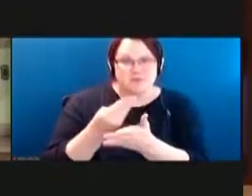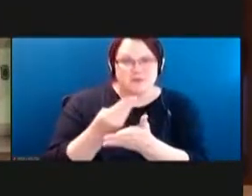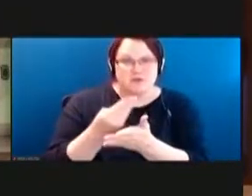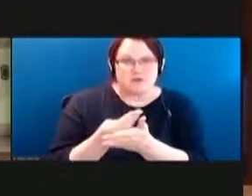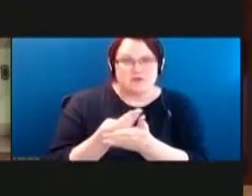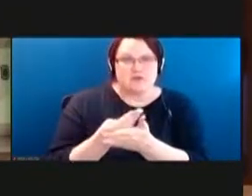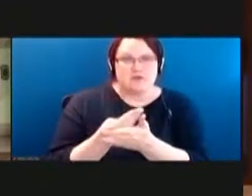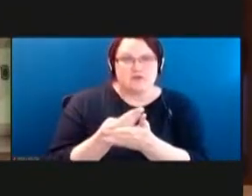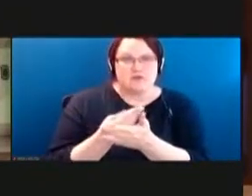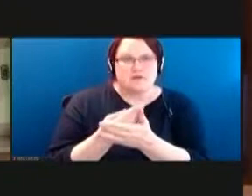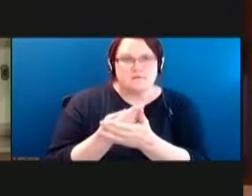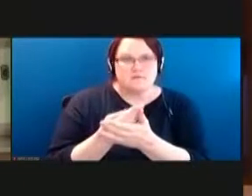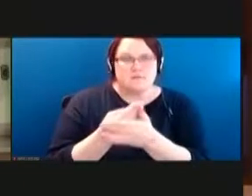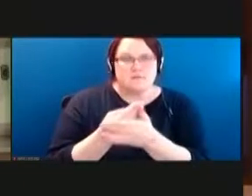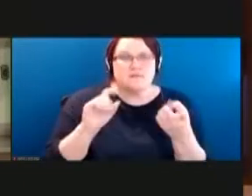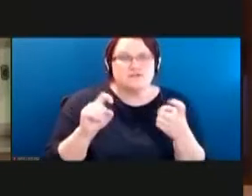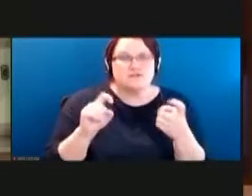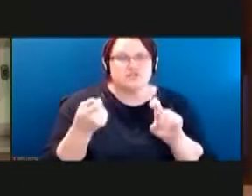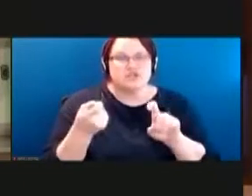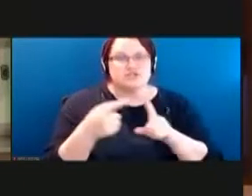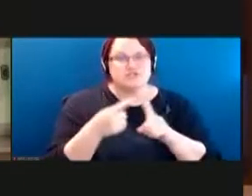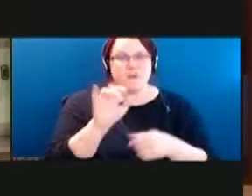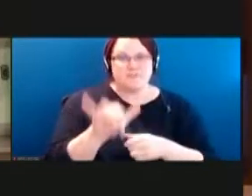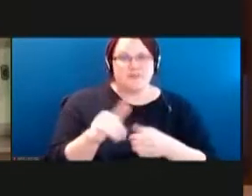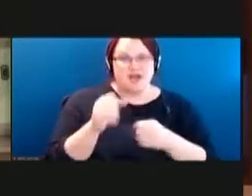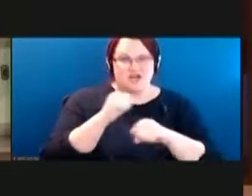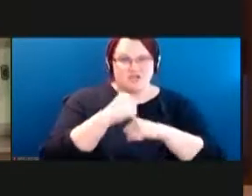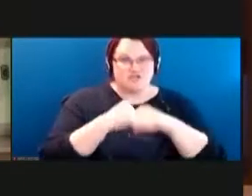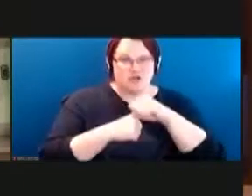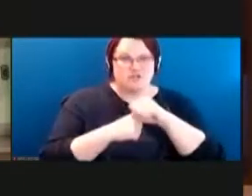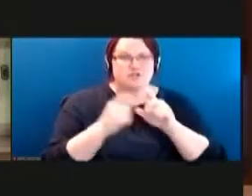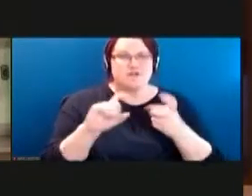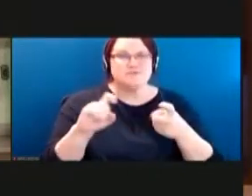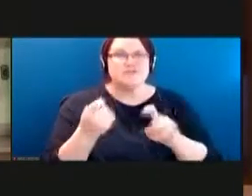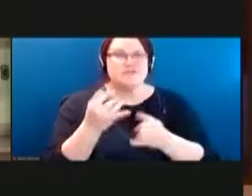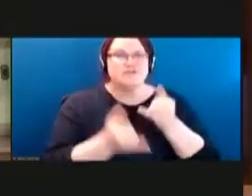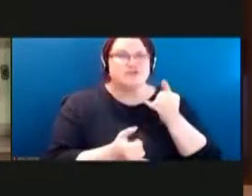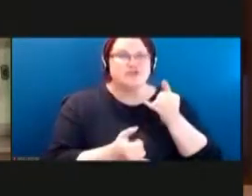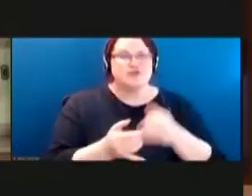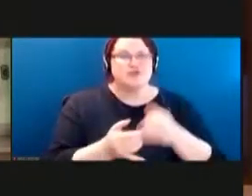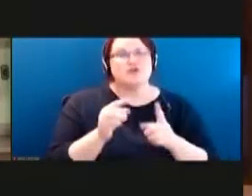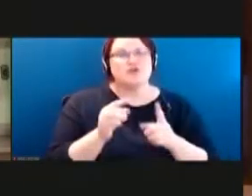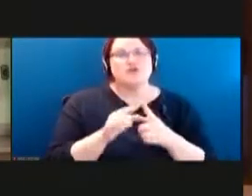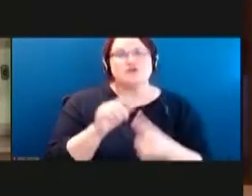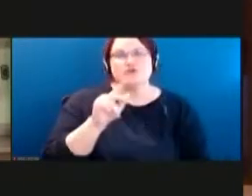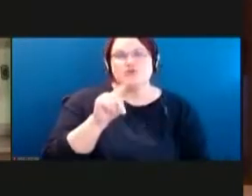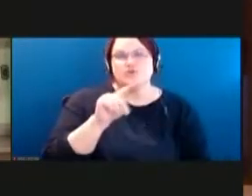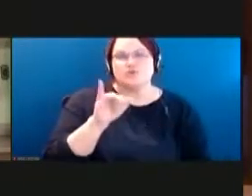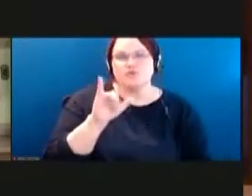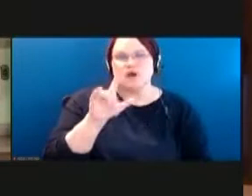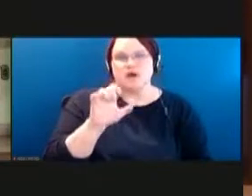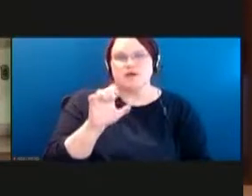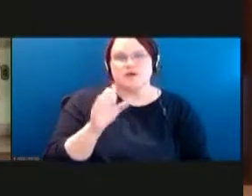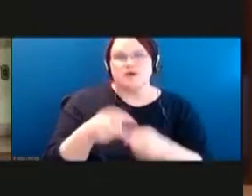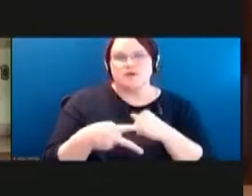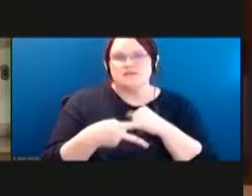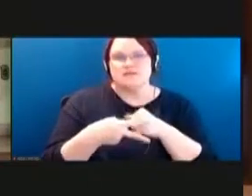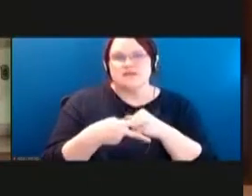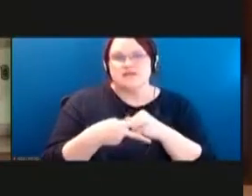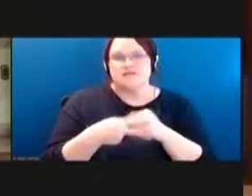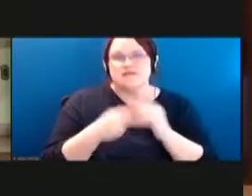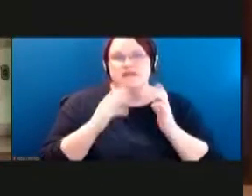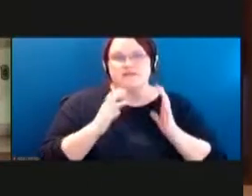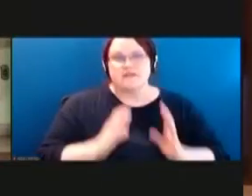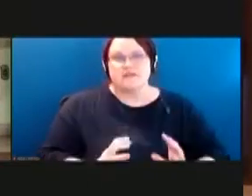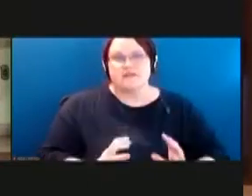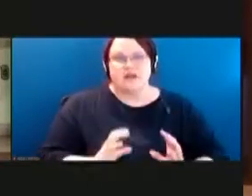Changes from that structure, from changing it to steel to Gustavino tile, ended up saving the client's money.